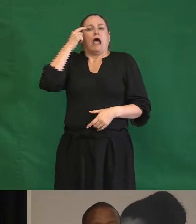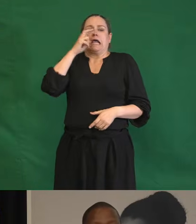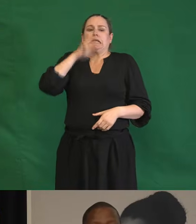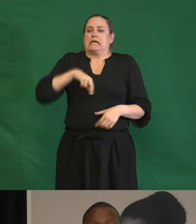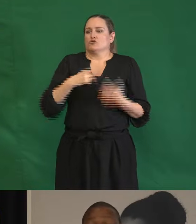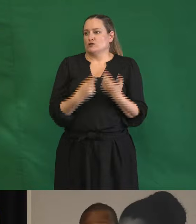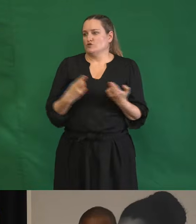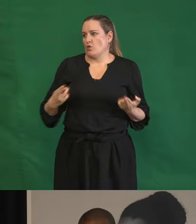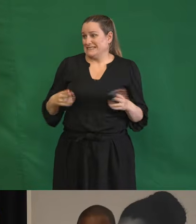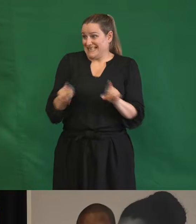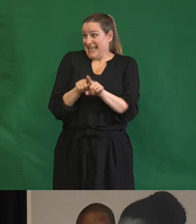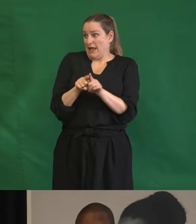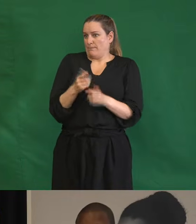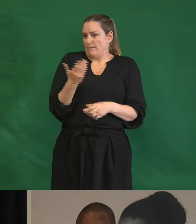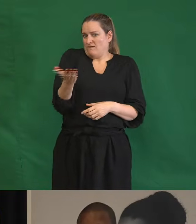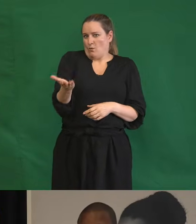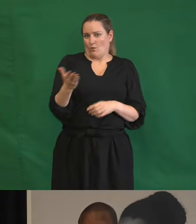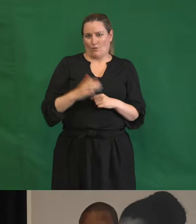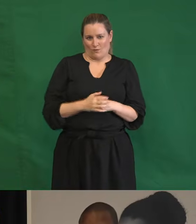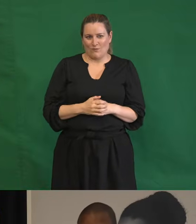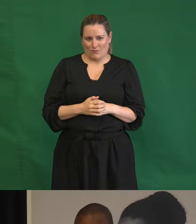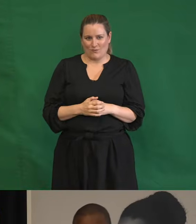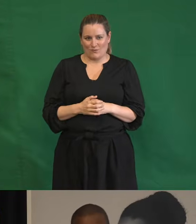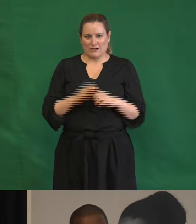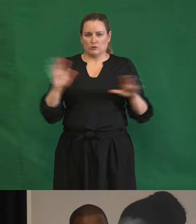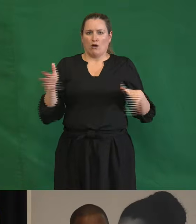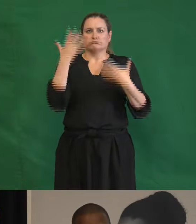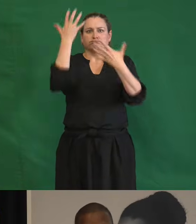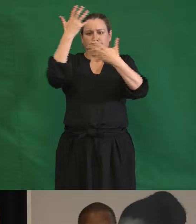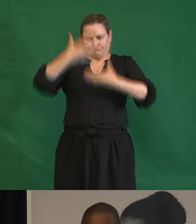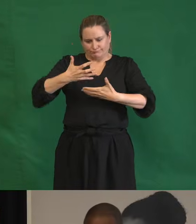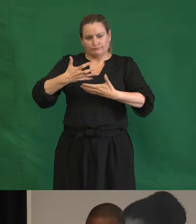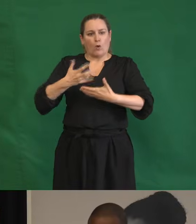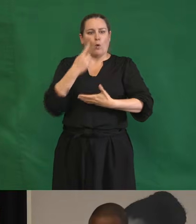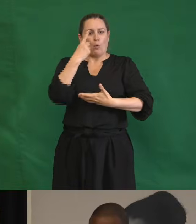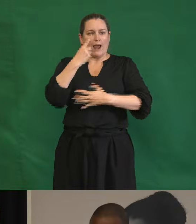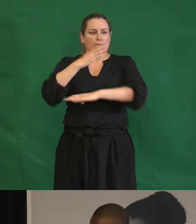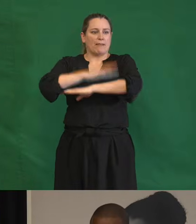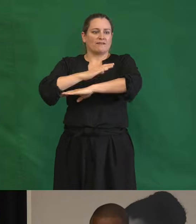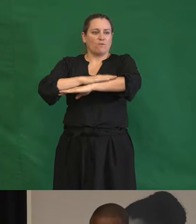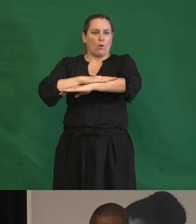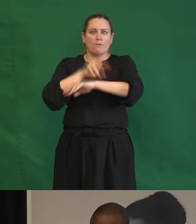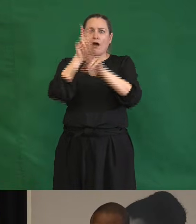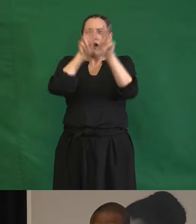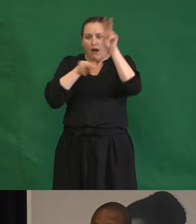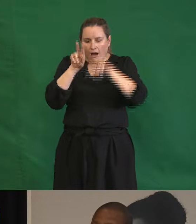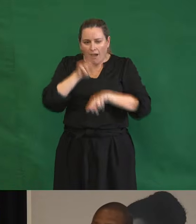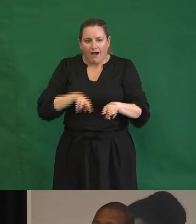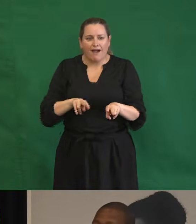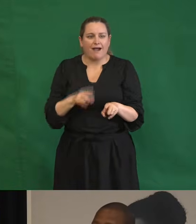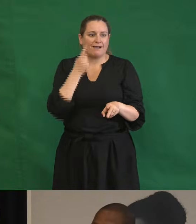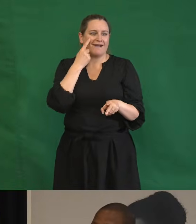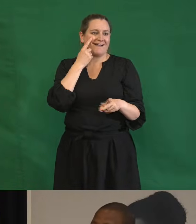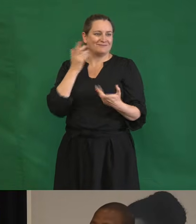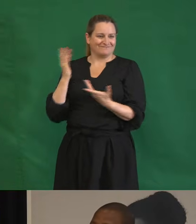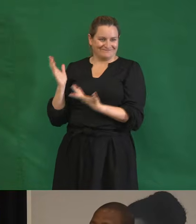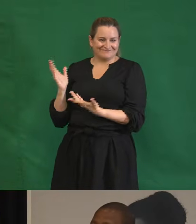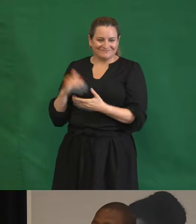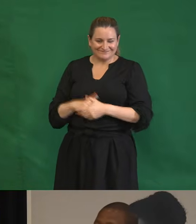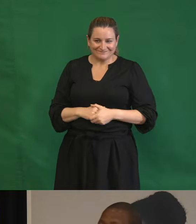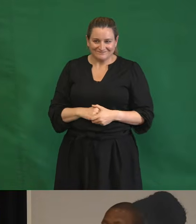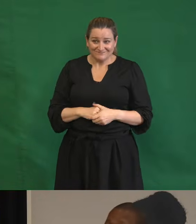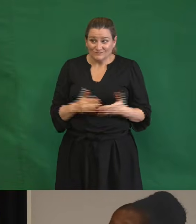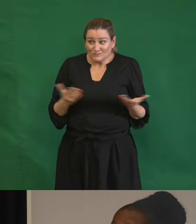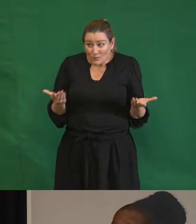that, and aggregating those resources into a common platform that you actually saw today, so that South